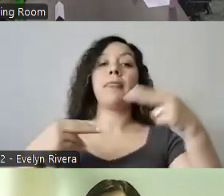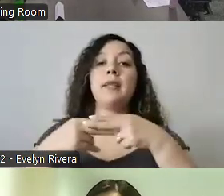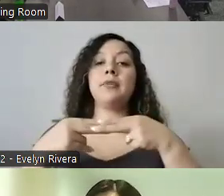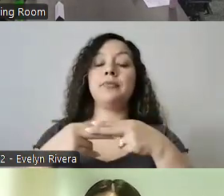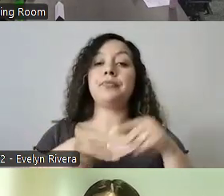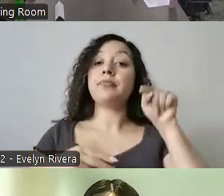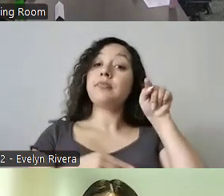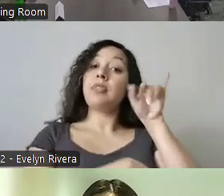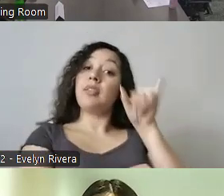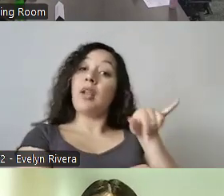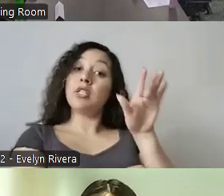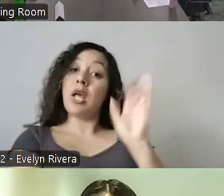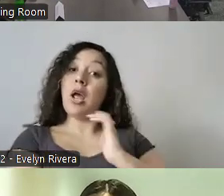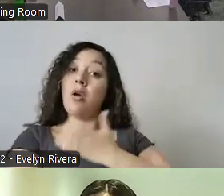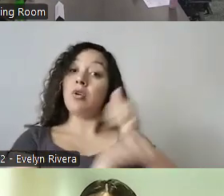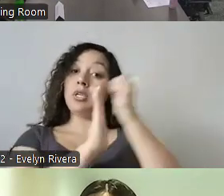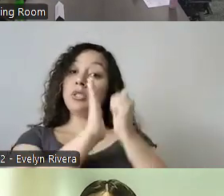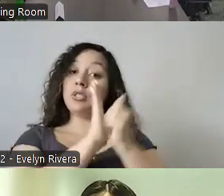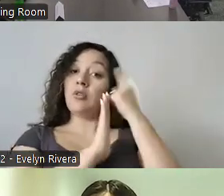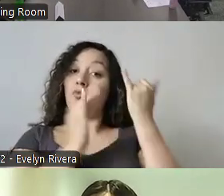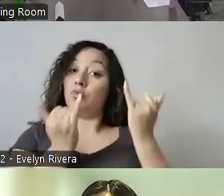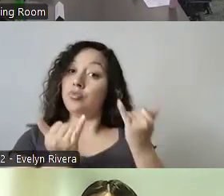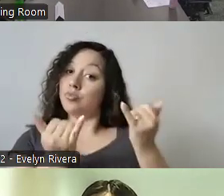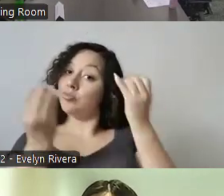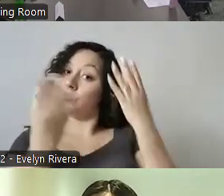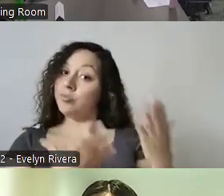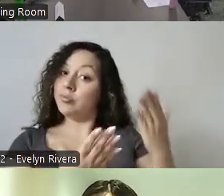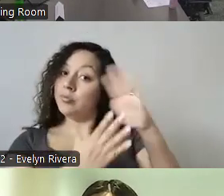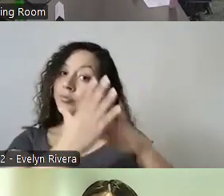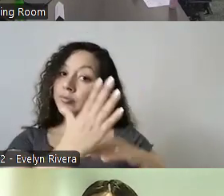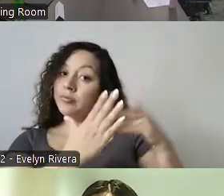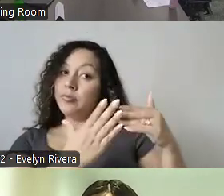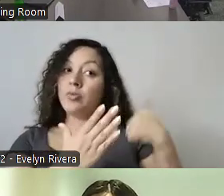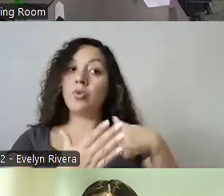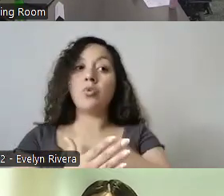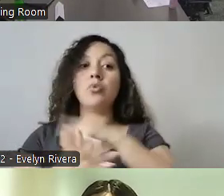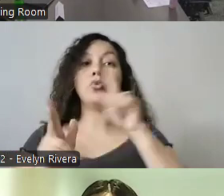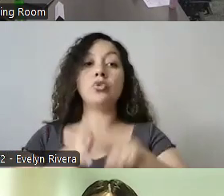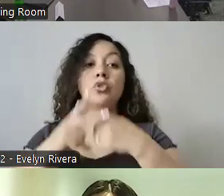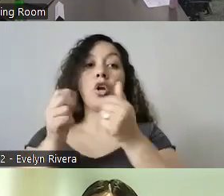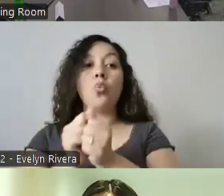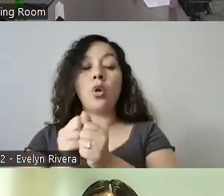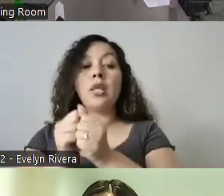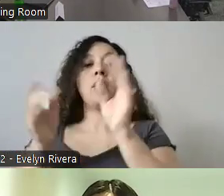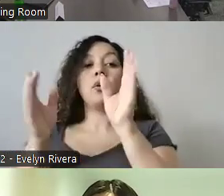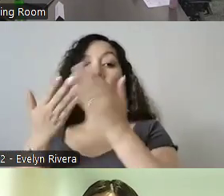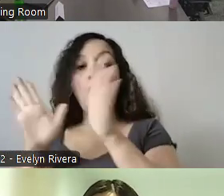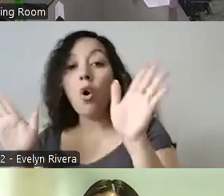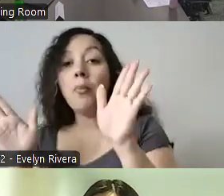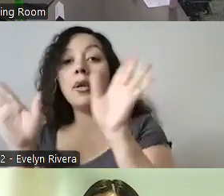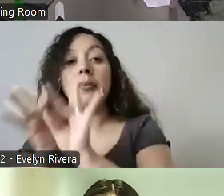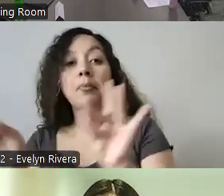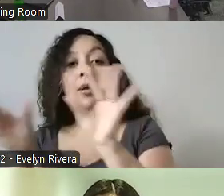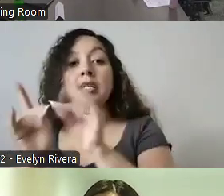This is our agenda for today. We will have opening remarks from our director, and then we